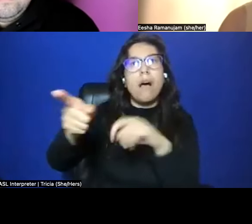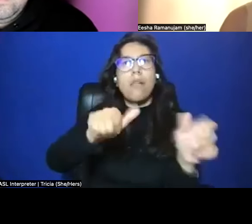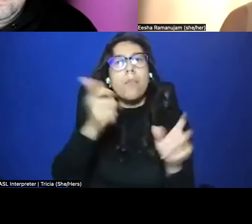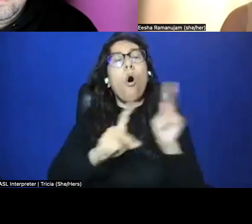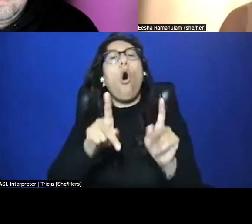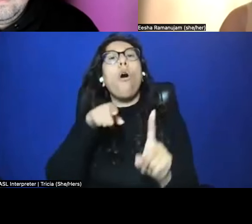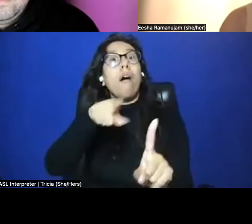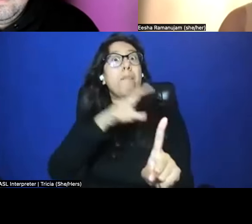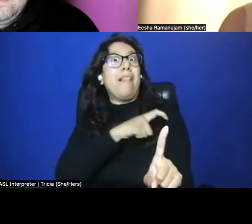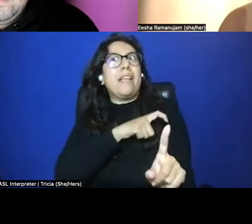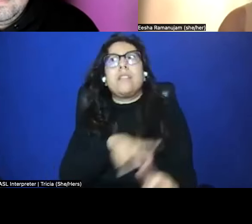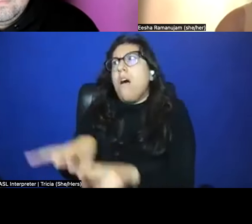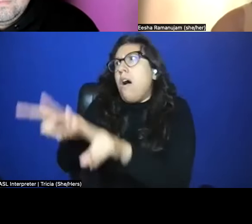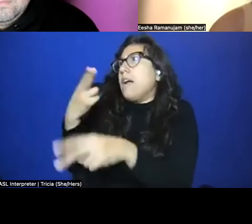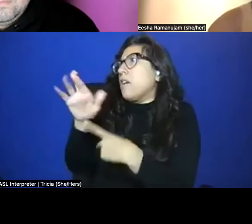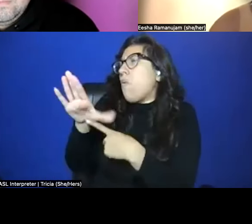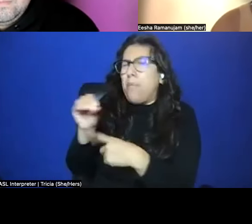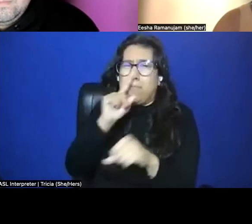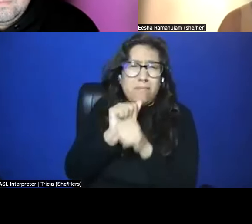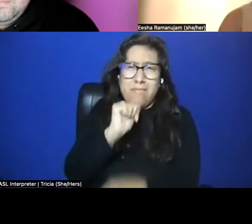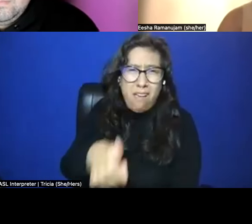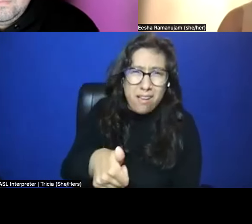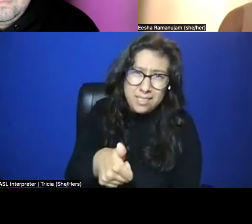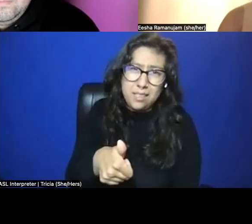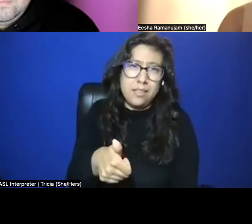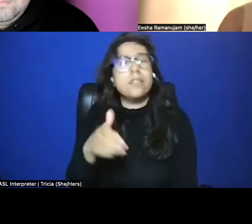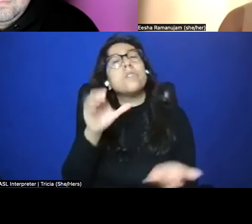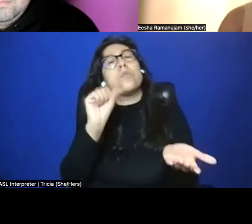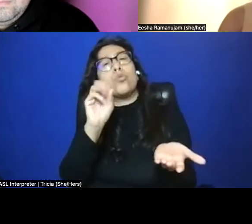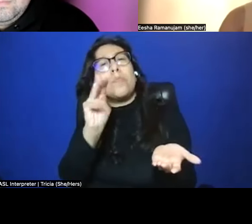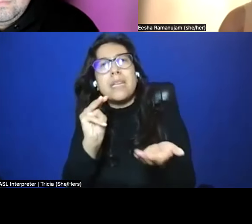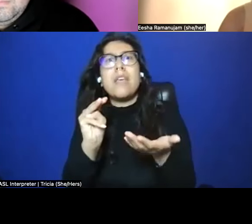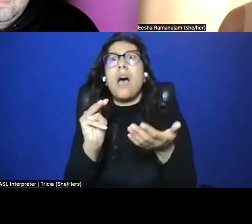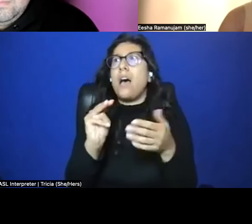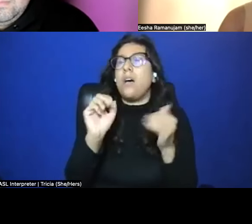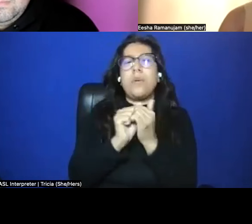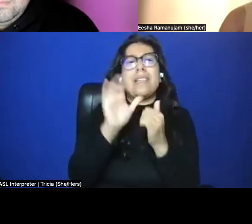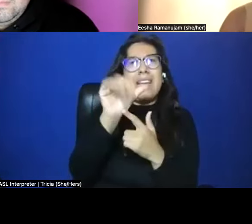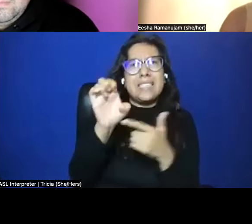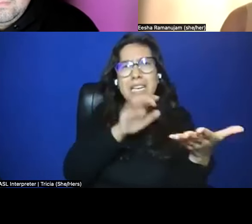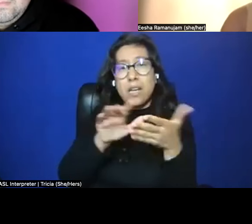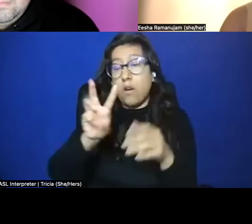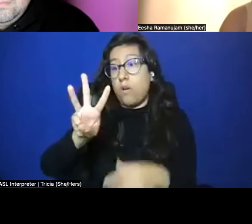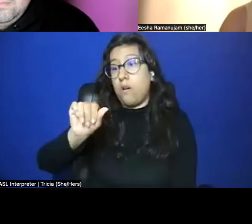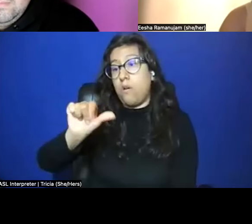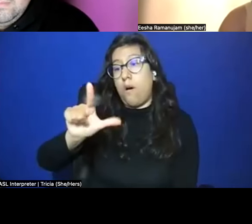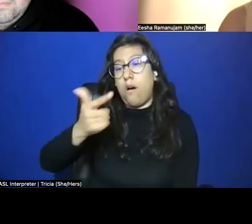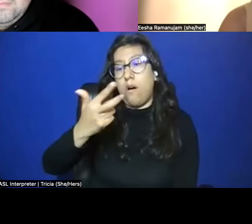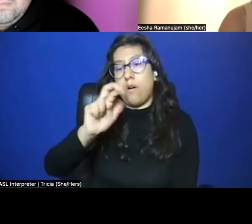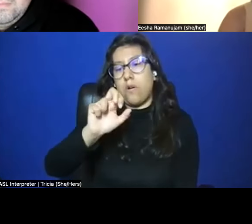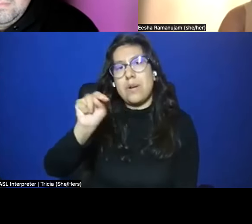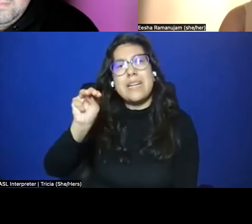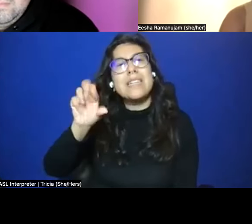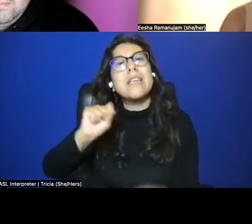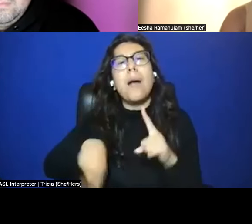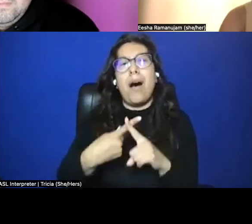there's these specific opportunities on social media. There's some work in the case study on Walgreens about Nextdoor